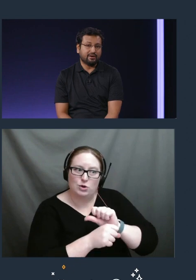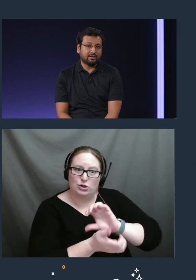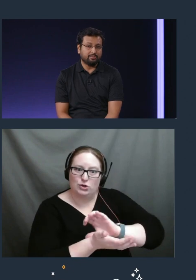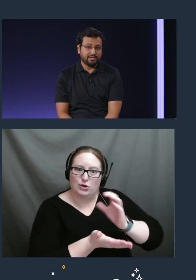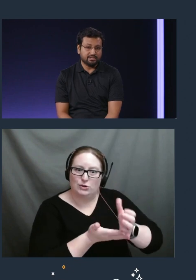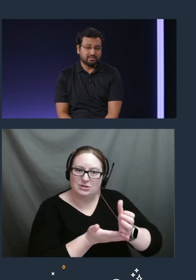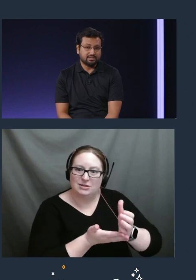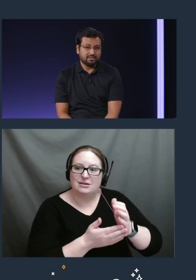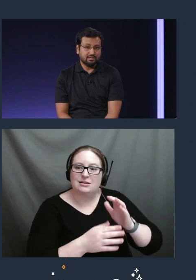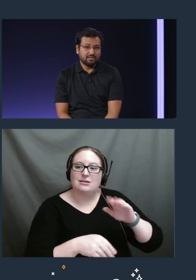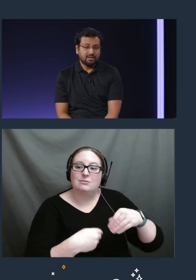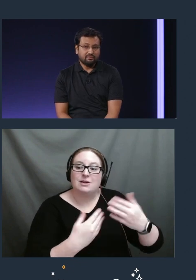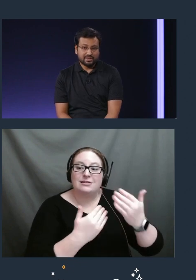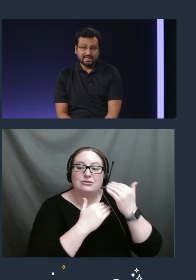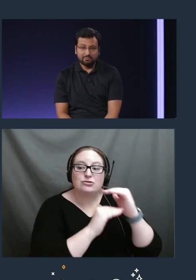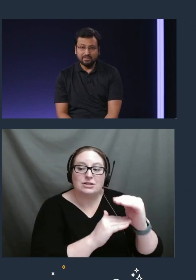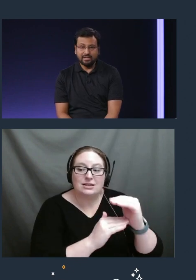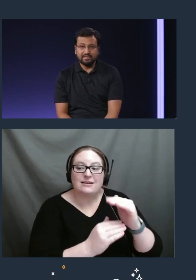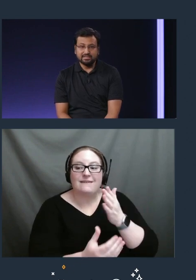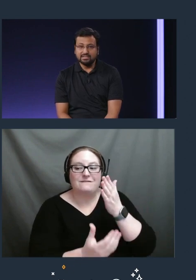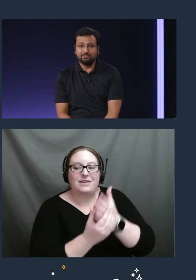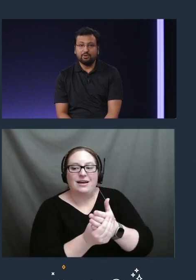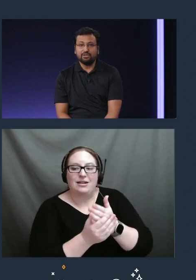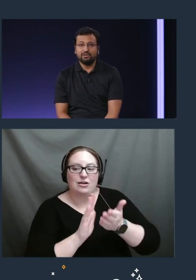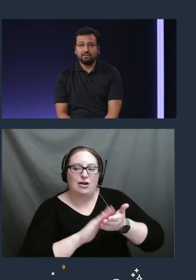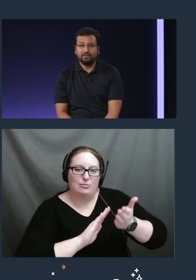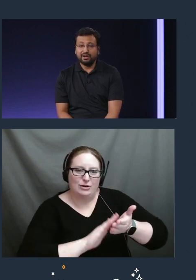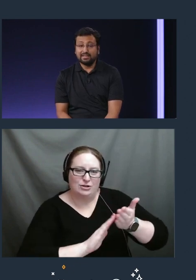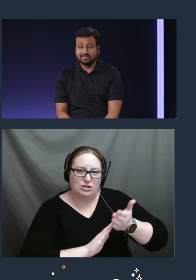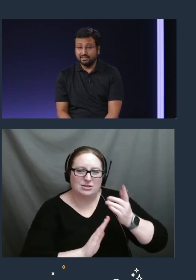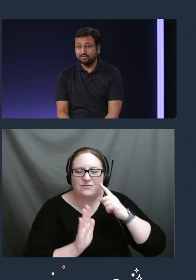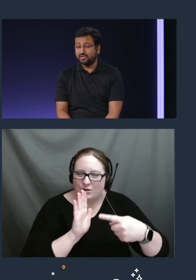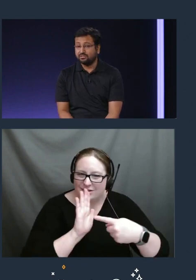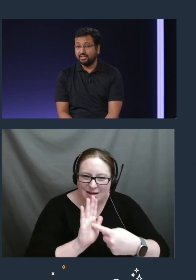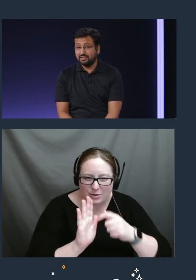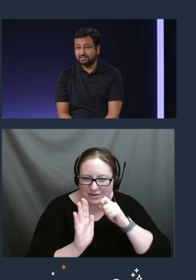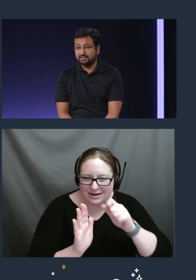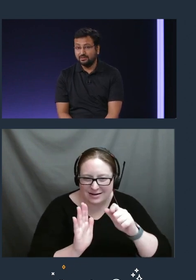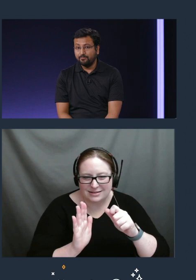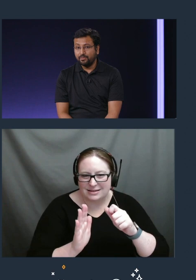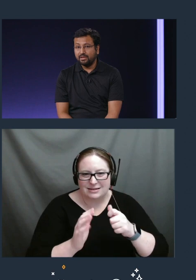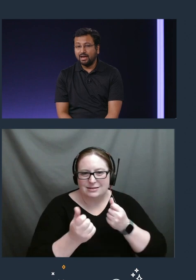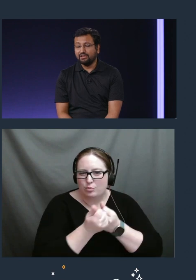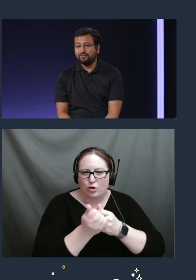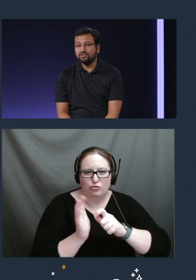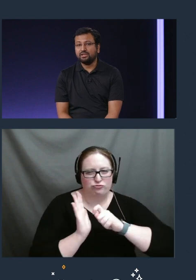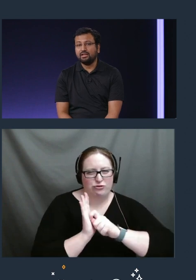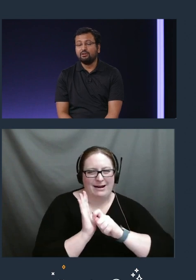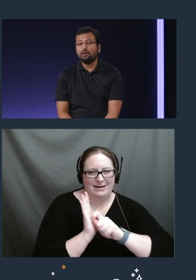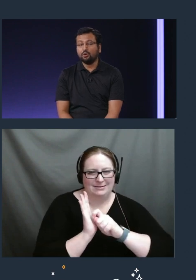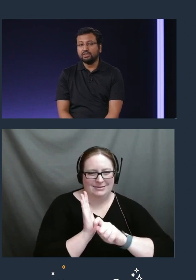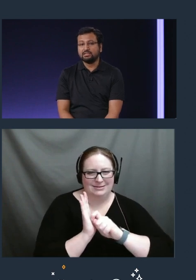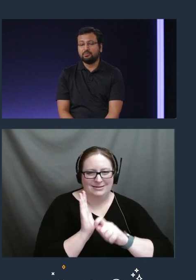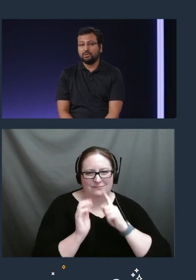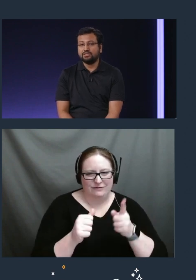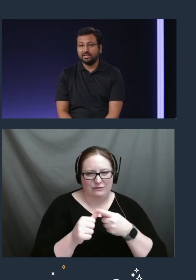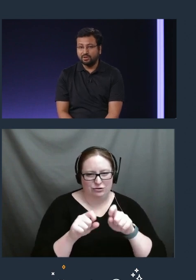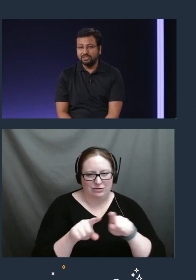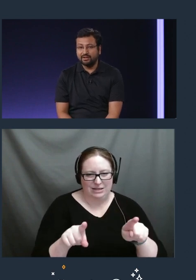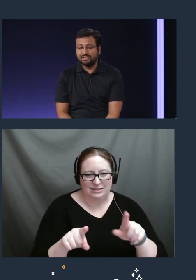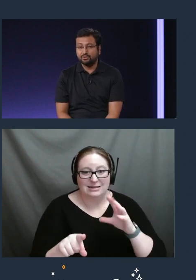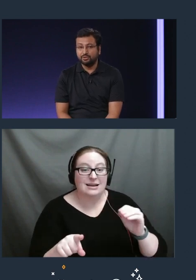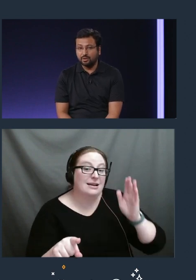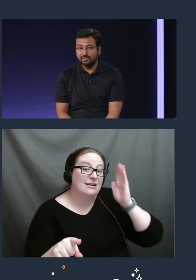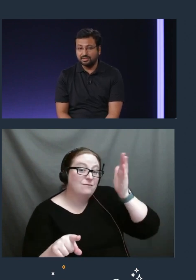set of file operations. For example, it doesn't support writes in this first release, and in future, it will only support